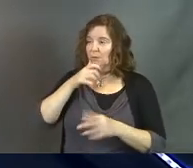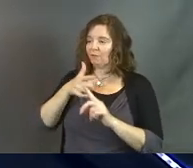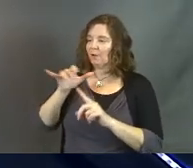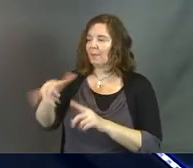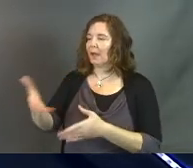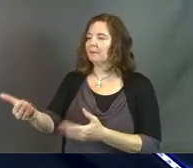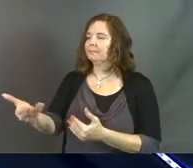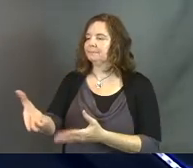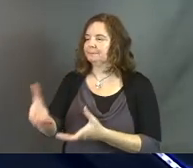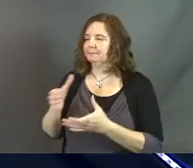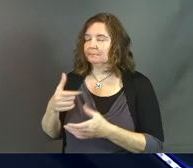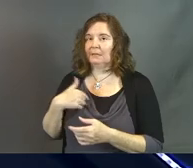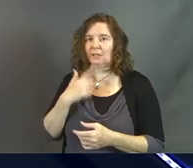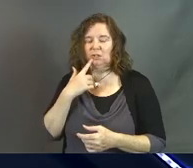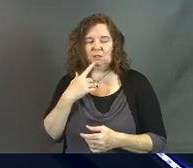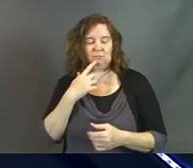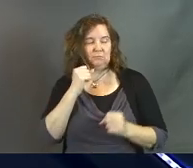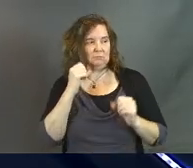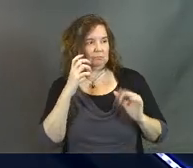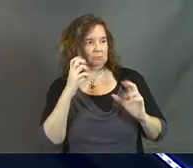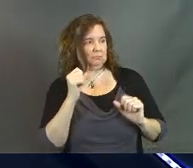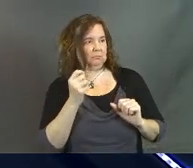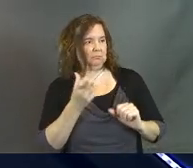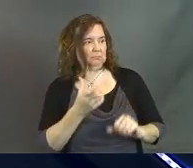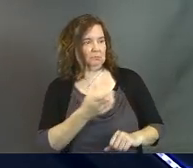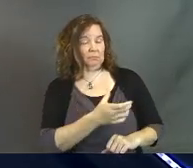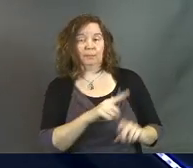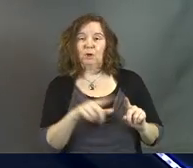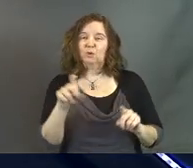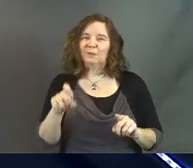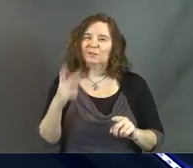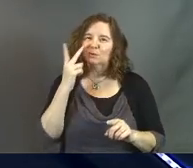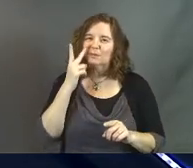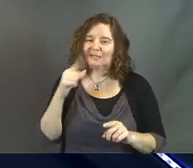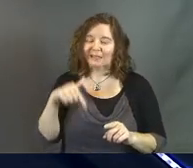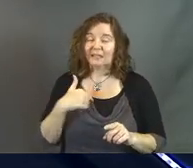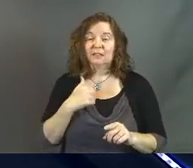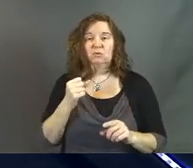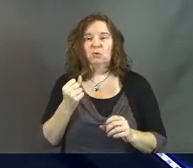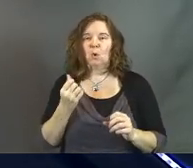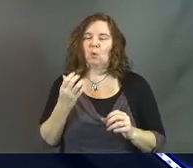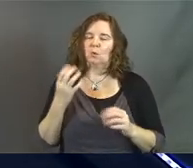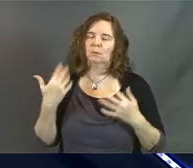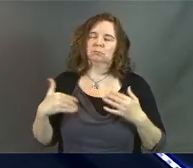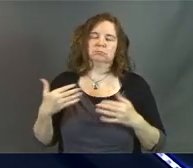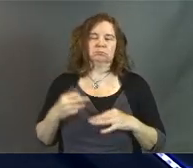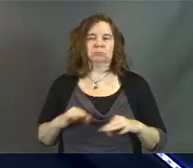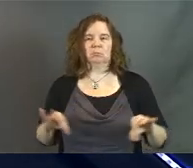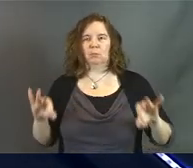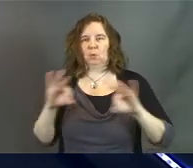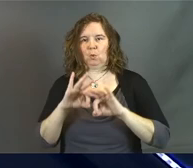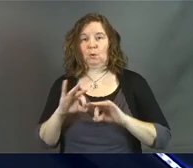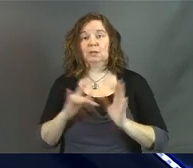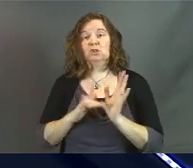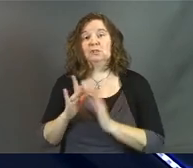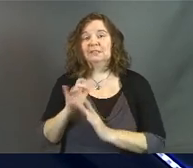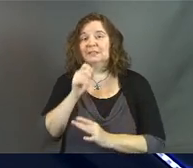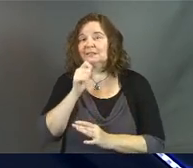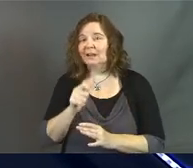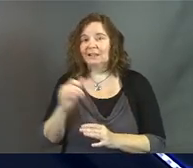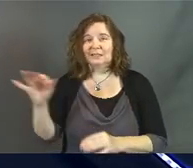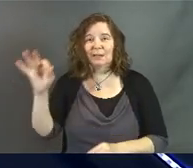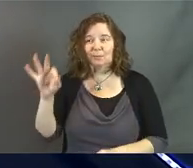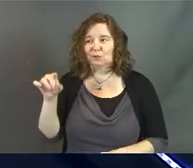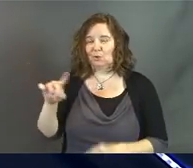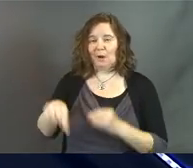cup, Jesus says. And she's about to be shocked by this. But you need to see this. This is so, so important. Jesus does not